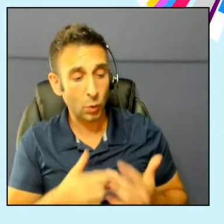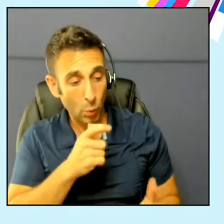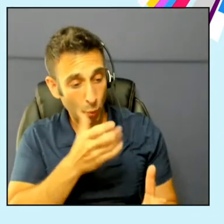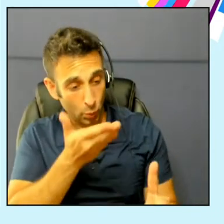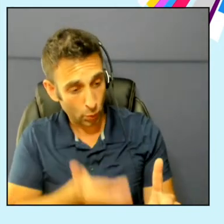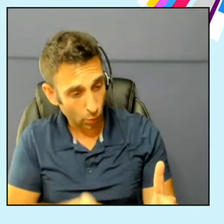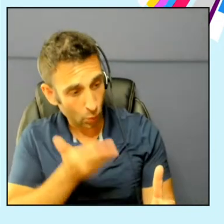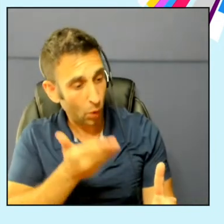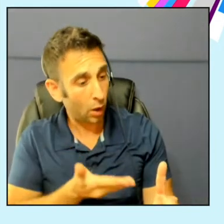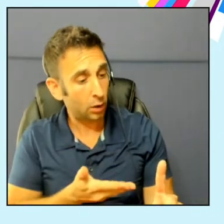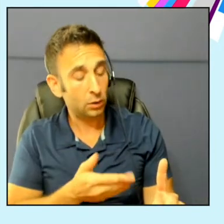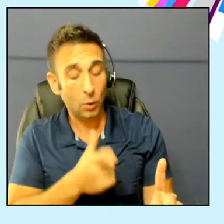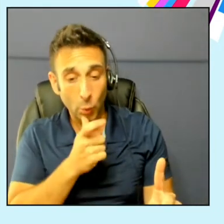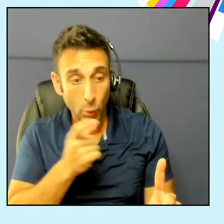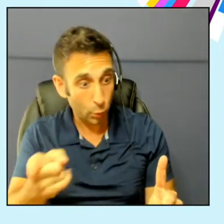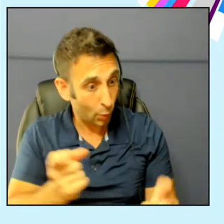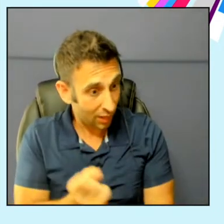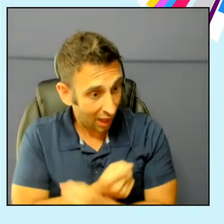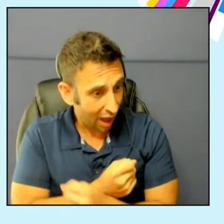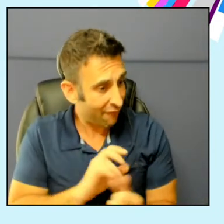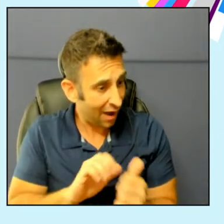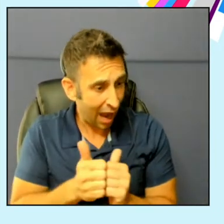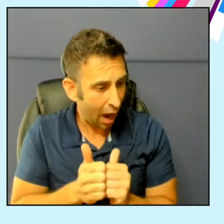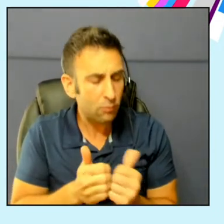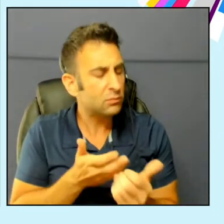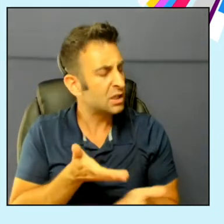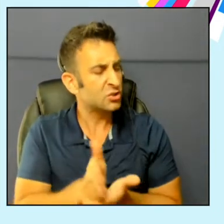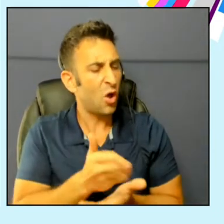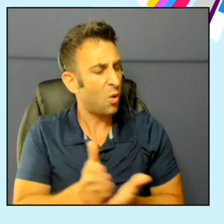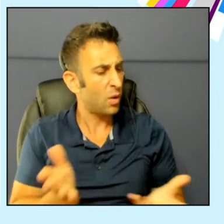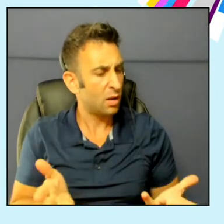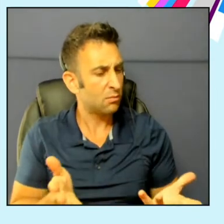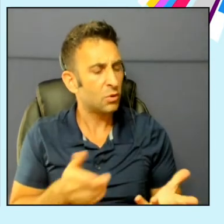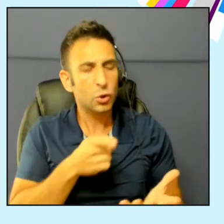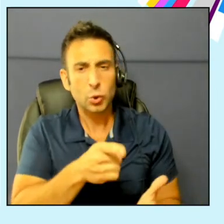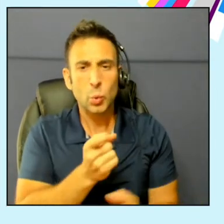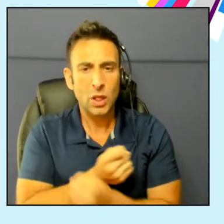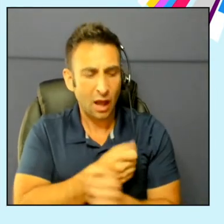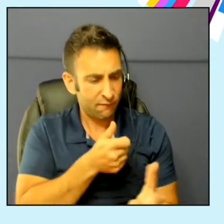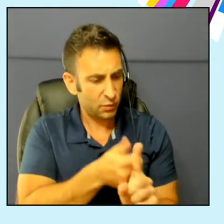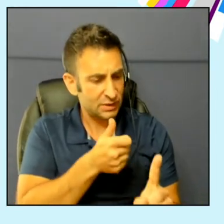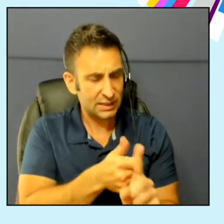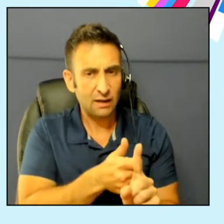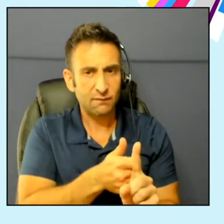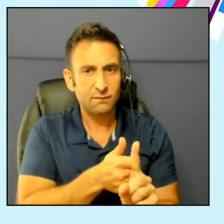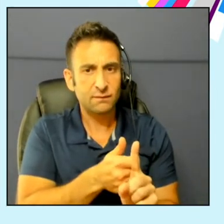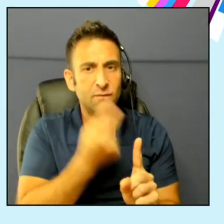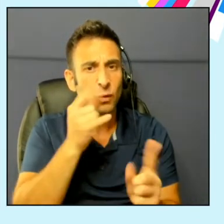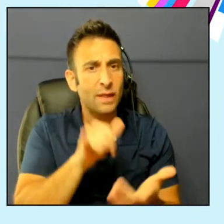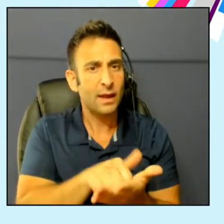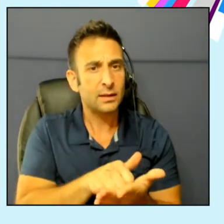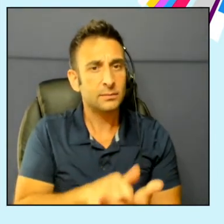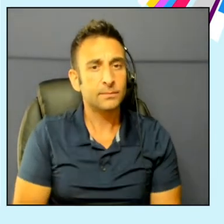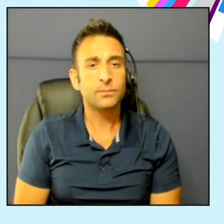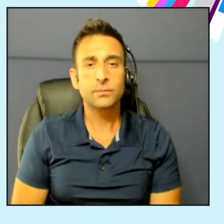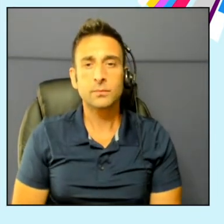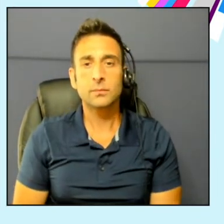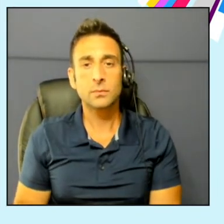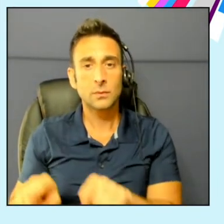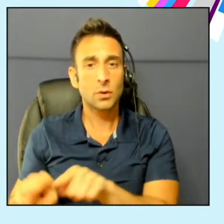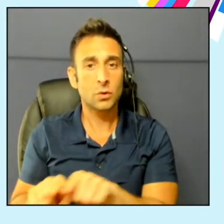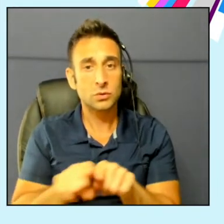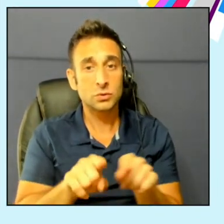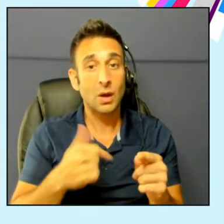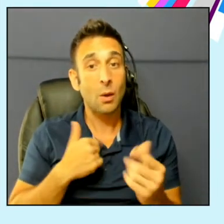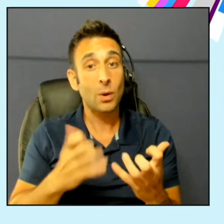how he loves, it's okay, and that he should love himself for it. And I also want to tell him that I